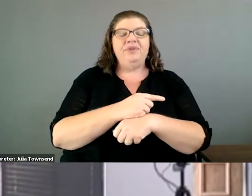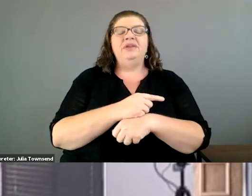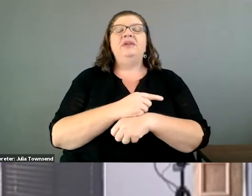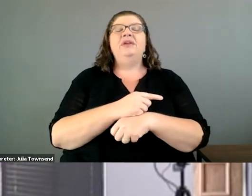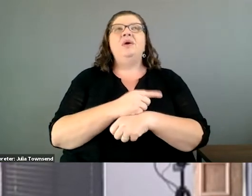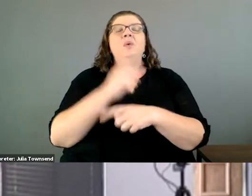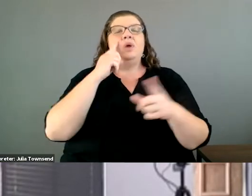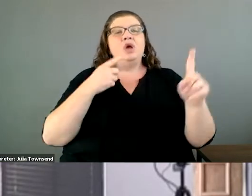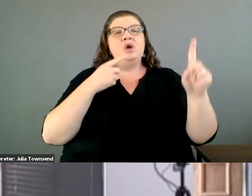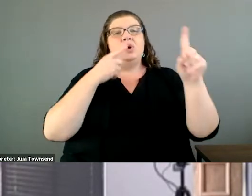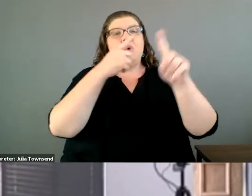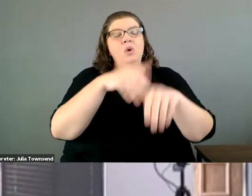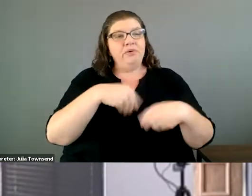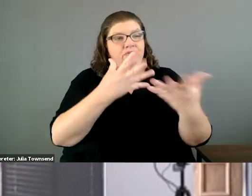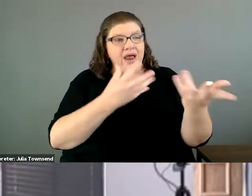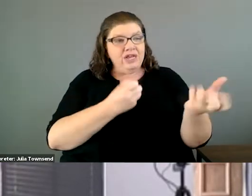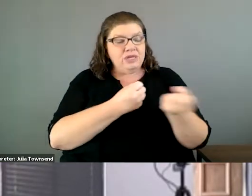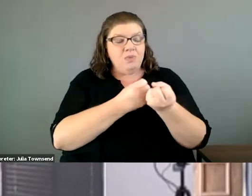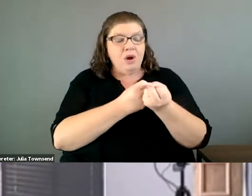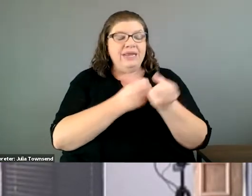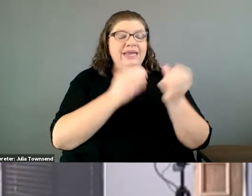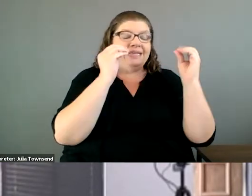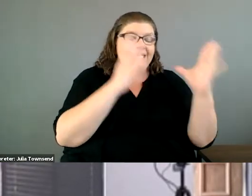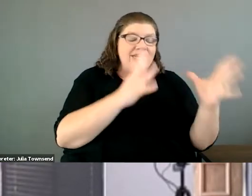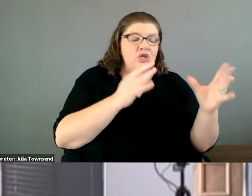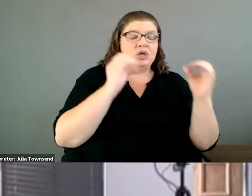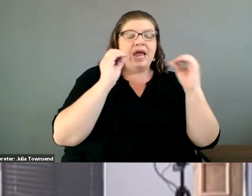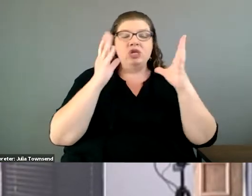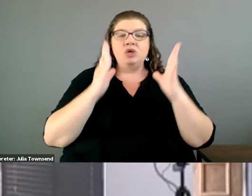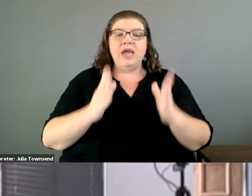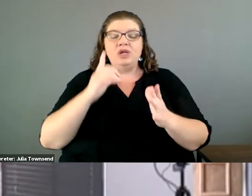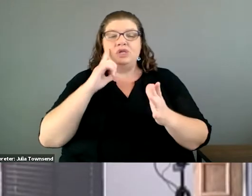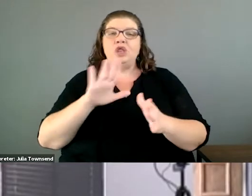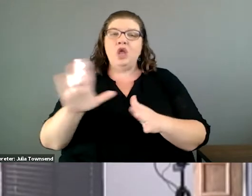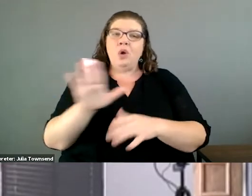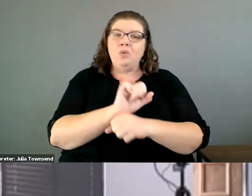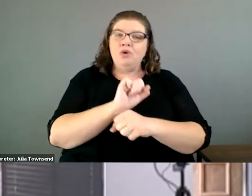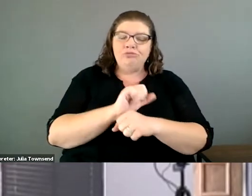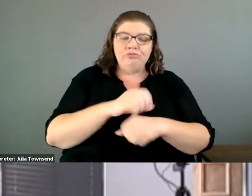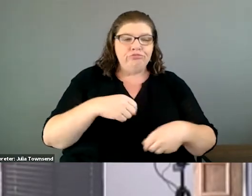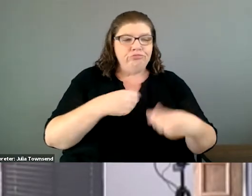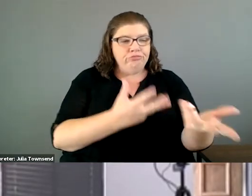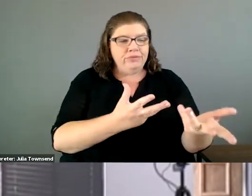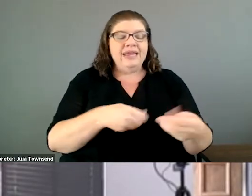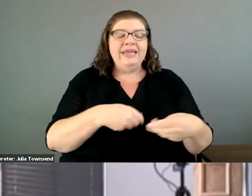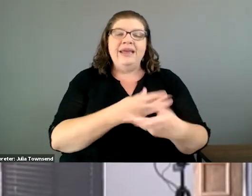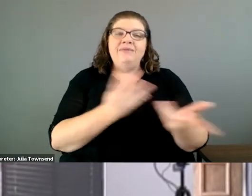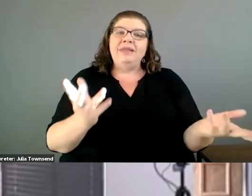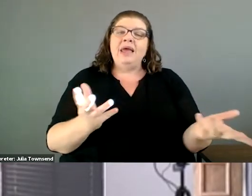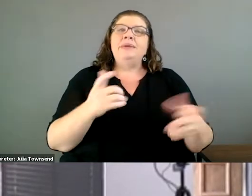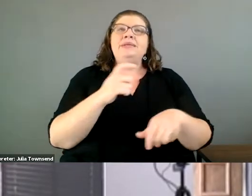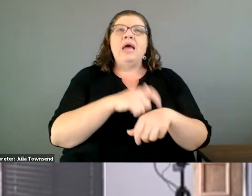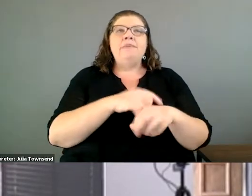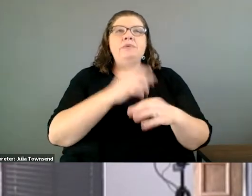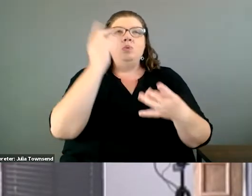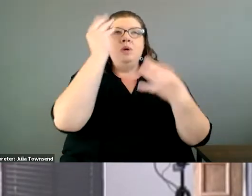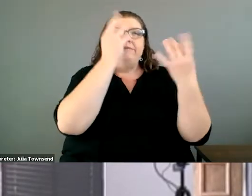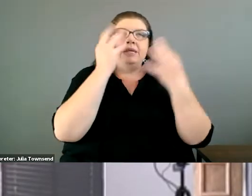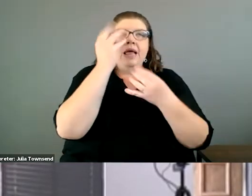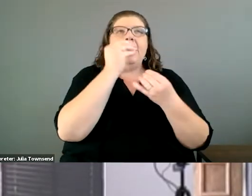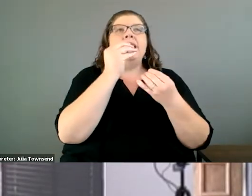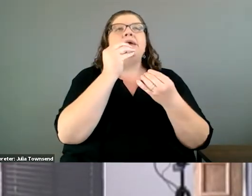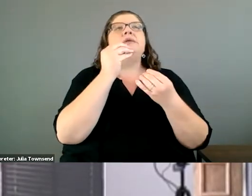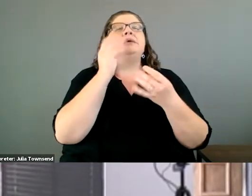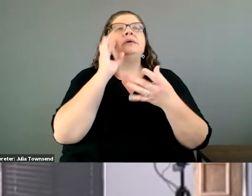and supporting our teachers and our educators in the work they do, and giving them the much-deserved time to reflect, connect,